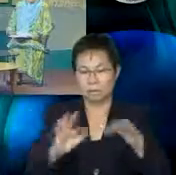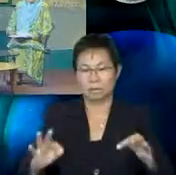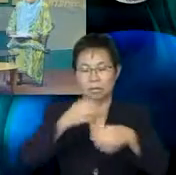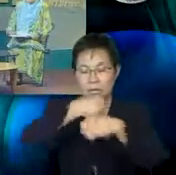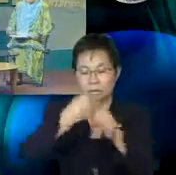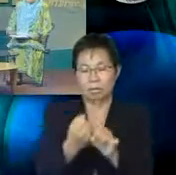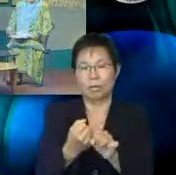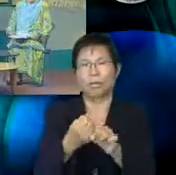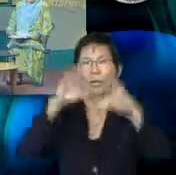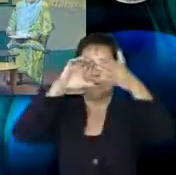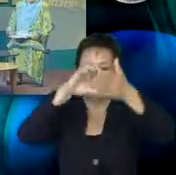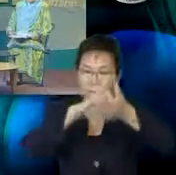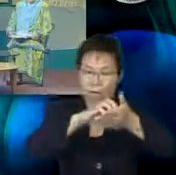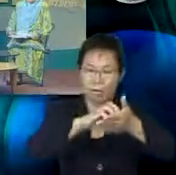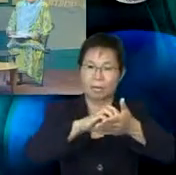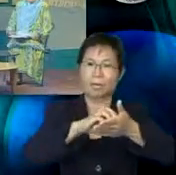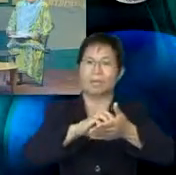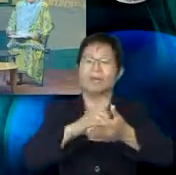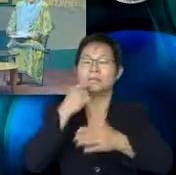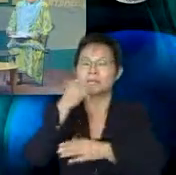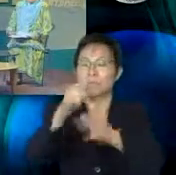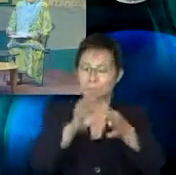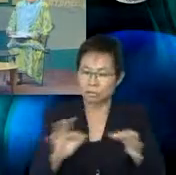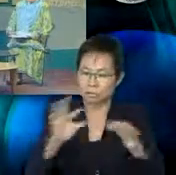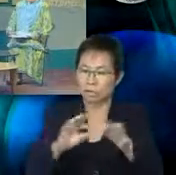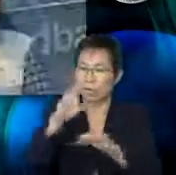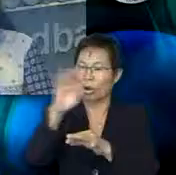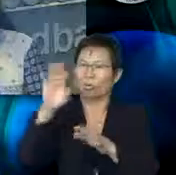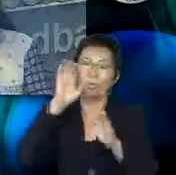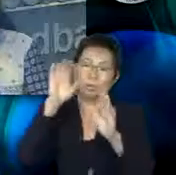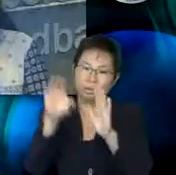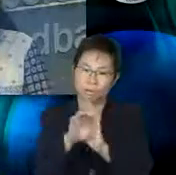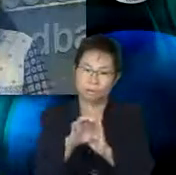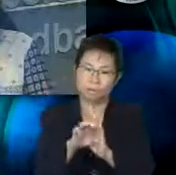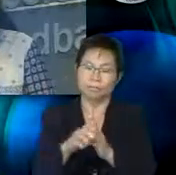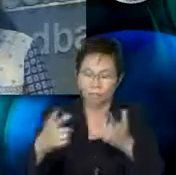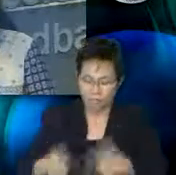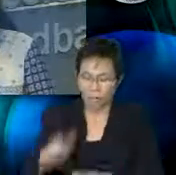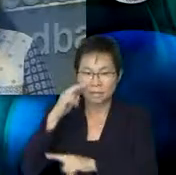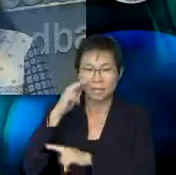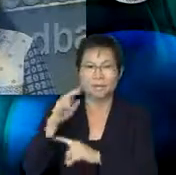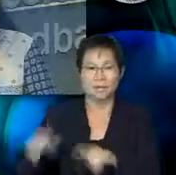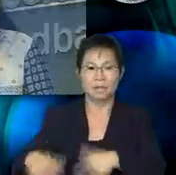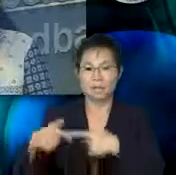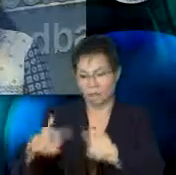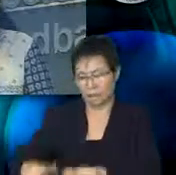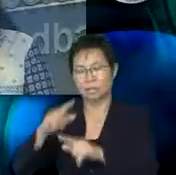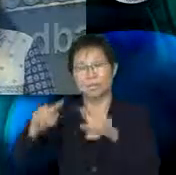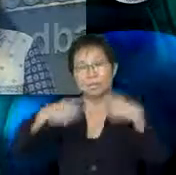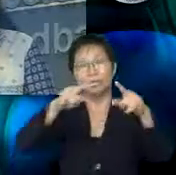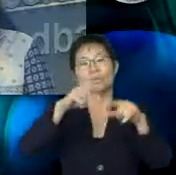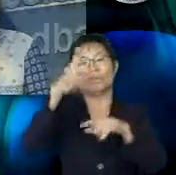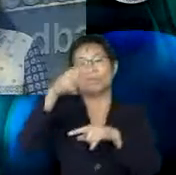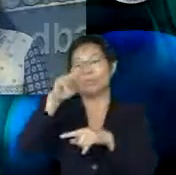order to make a paragraph that tell the story of the picture. Let us go to Ms. Pritham's class